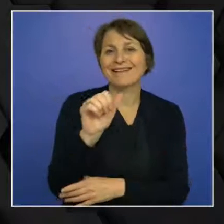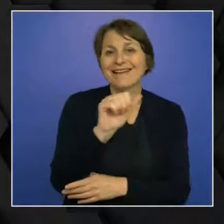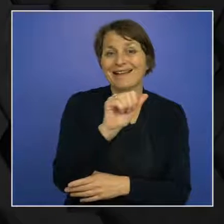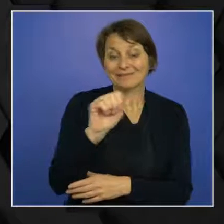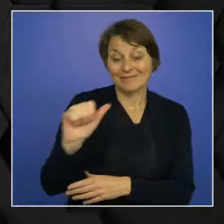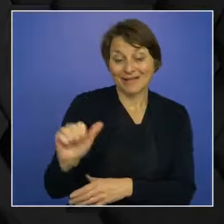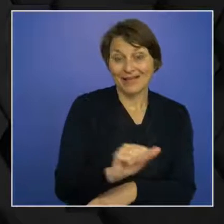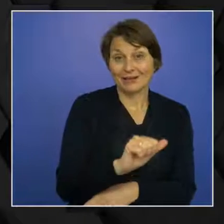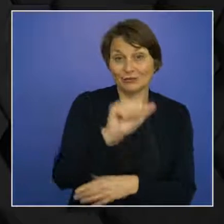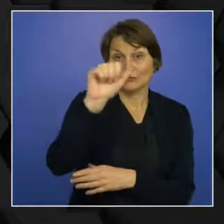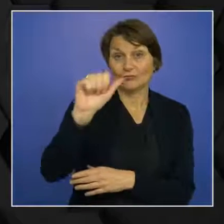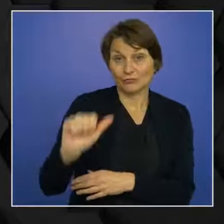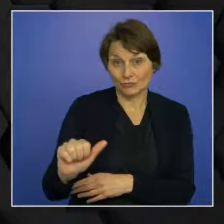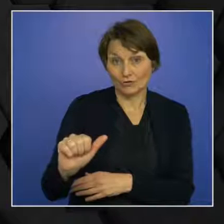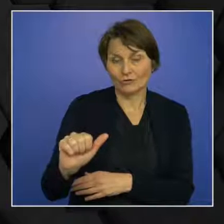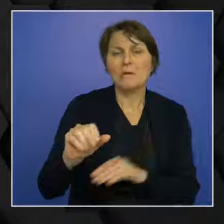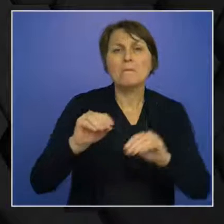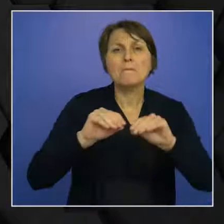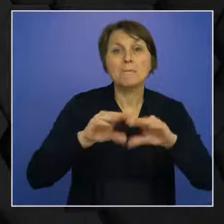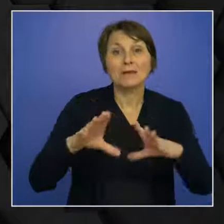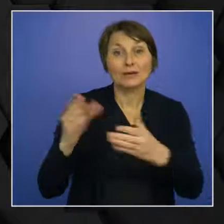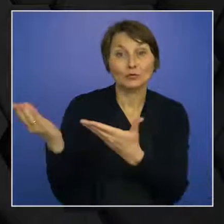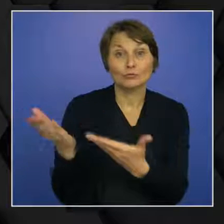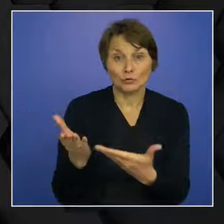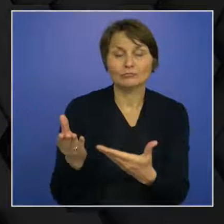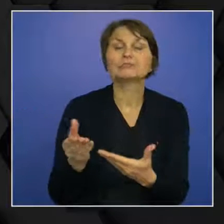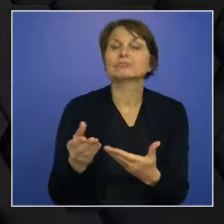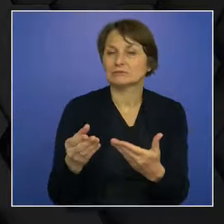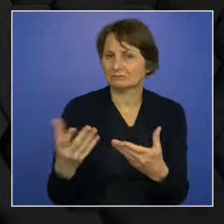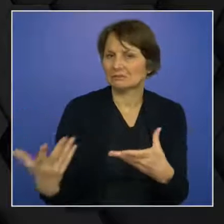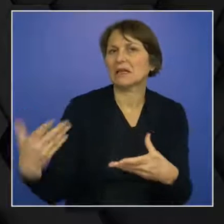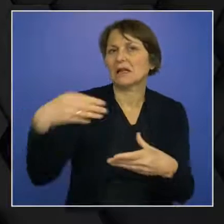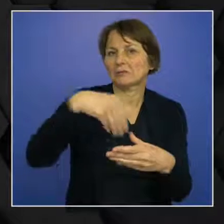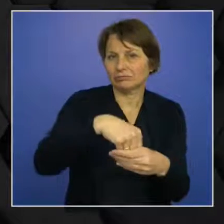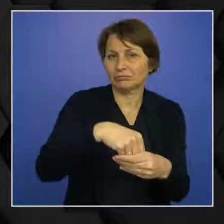That are also the captions we have on our Learn TV player.